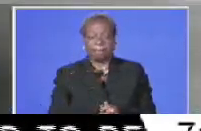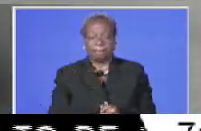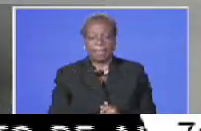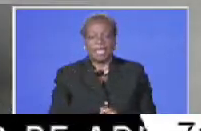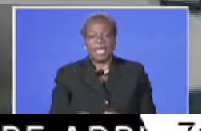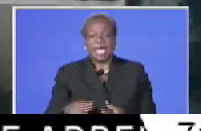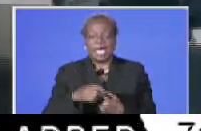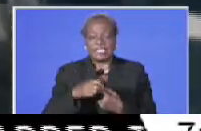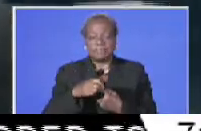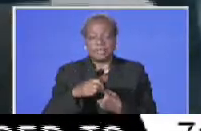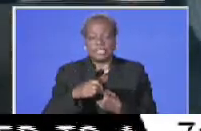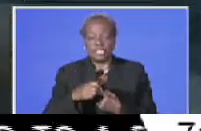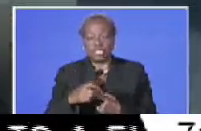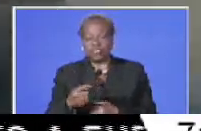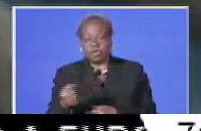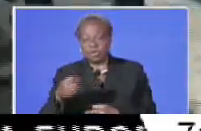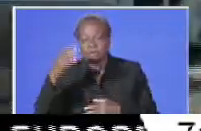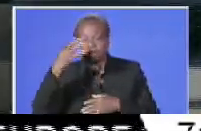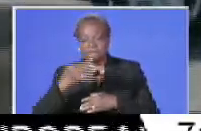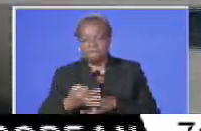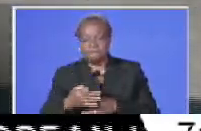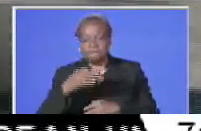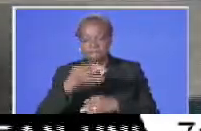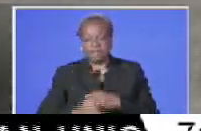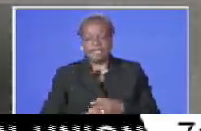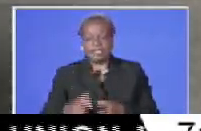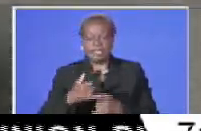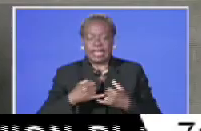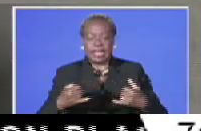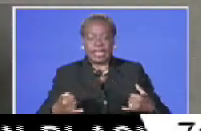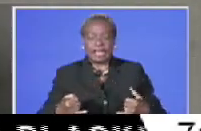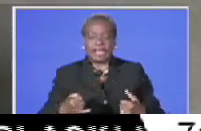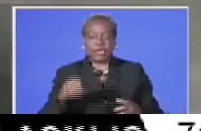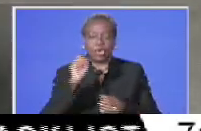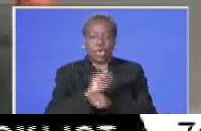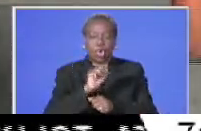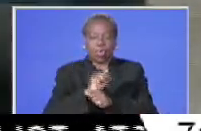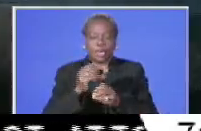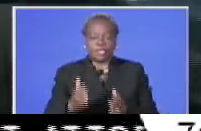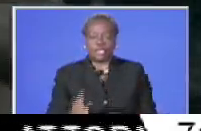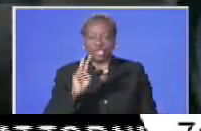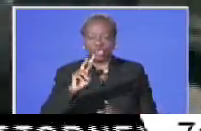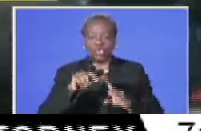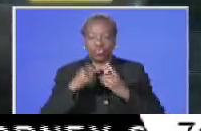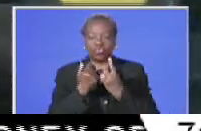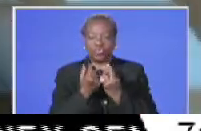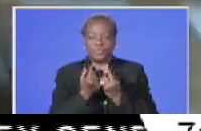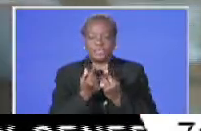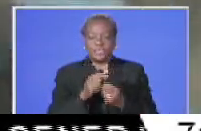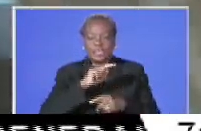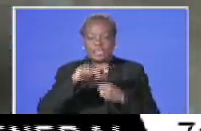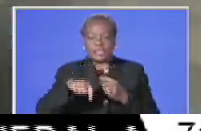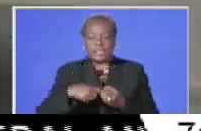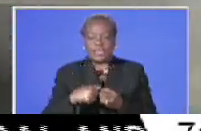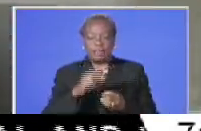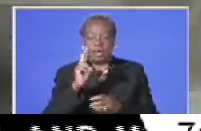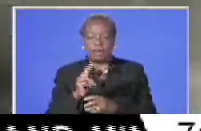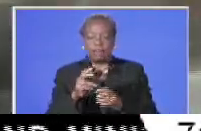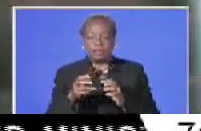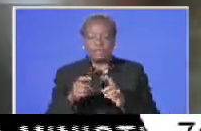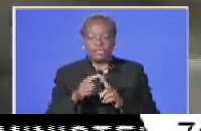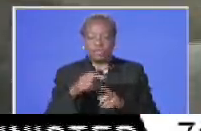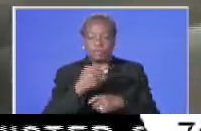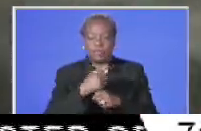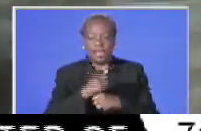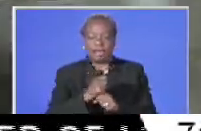Well, a special treat for frontline workers today as two organizations teamed up to provide them with a hearty breakfast to start the day.